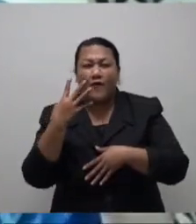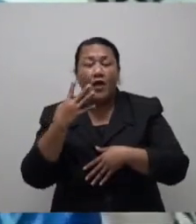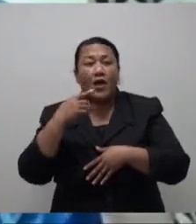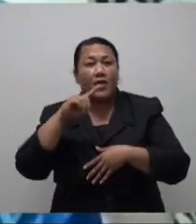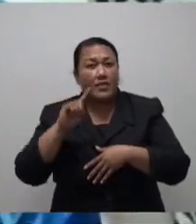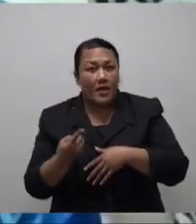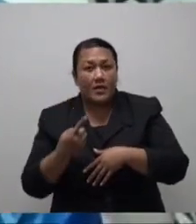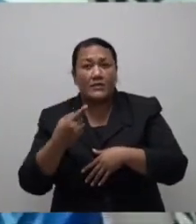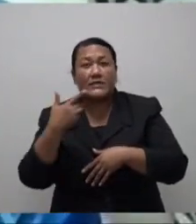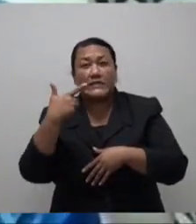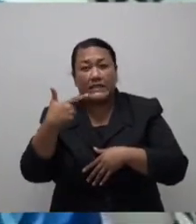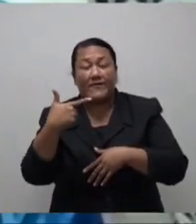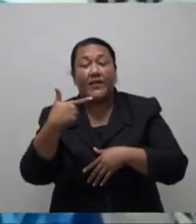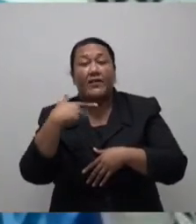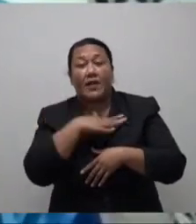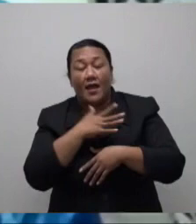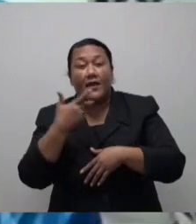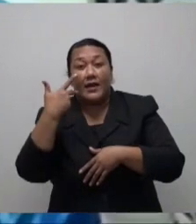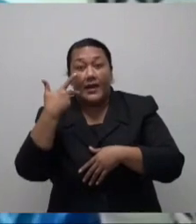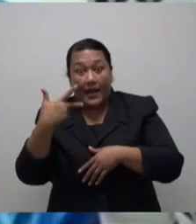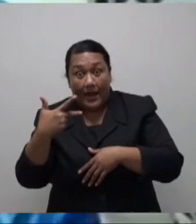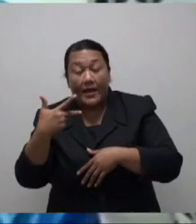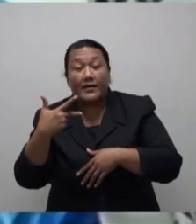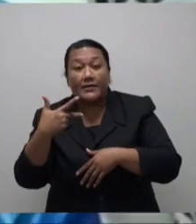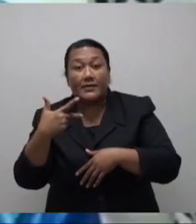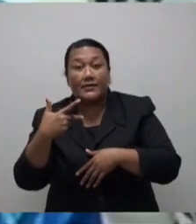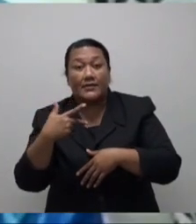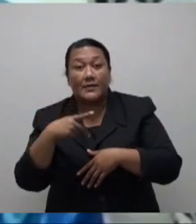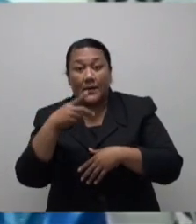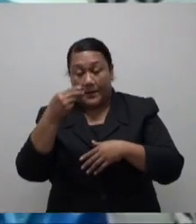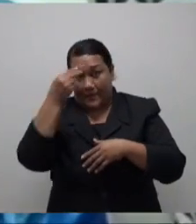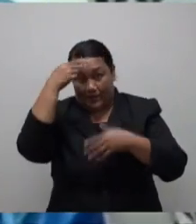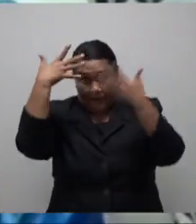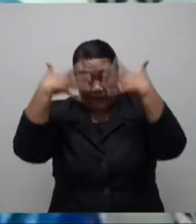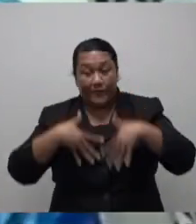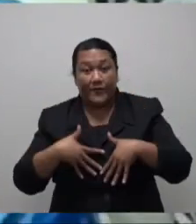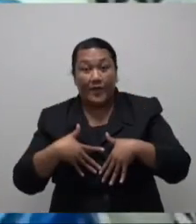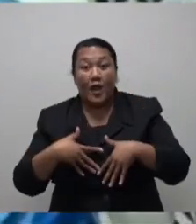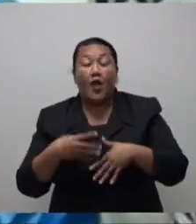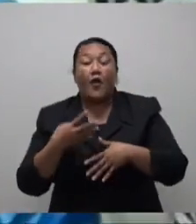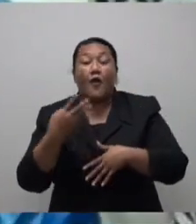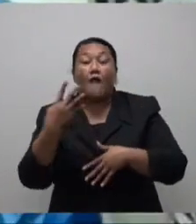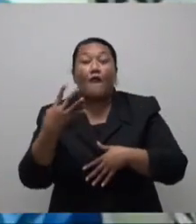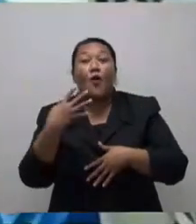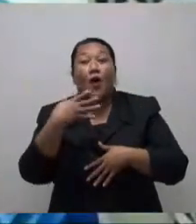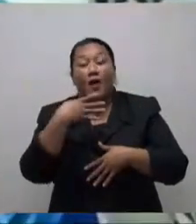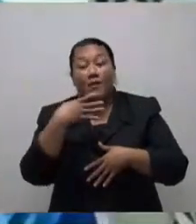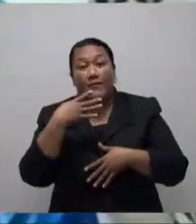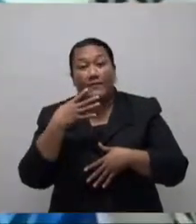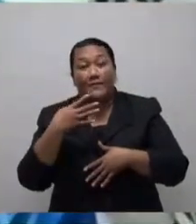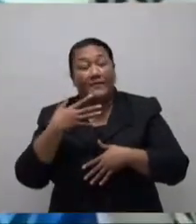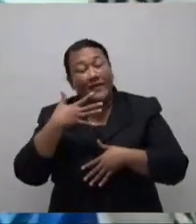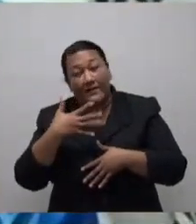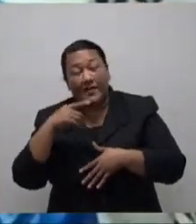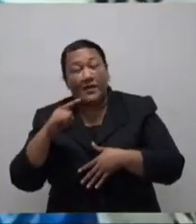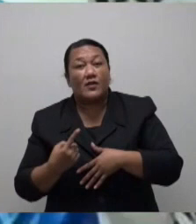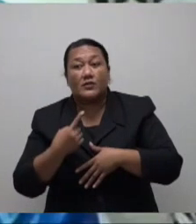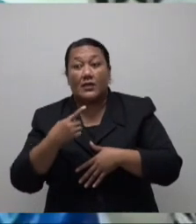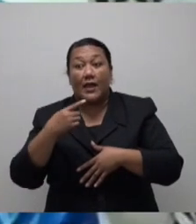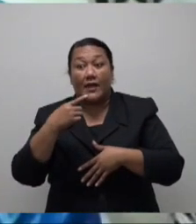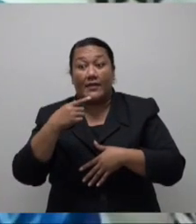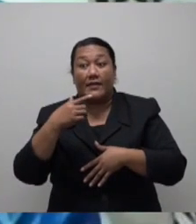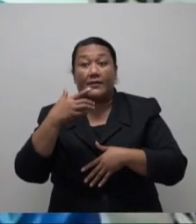4,708 individuals were screened with 512 swabbed, giving an cumulative